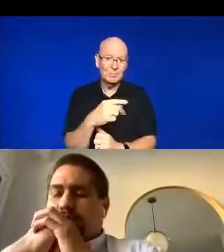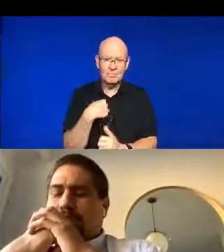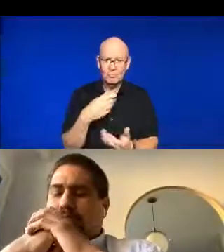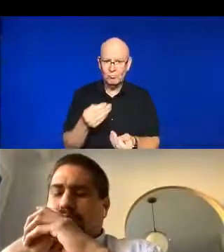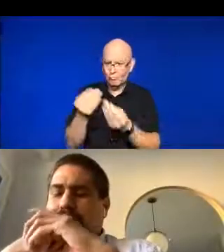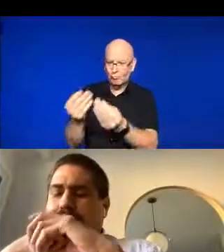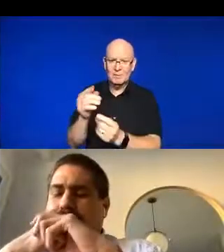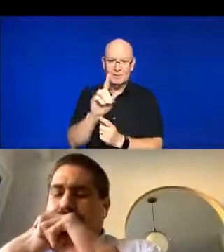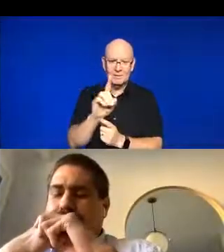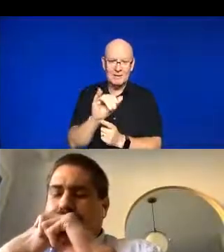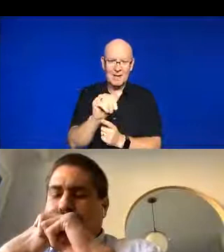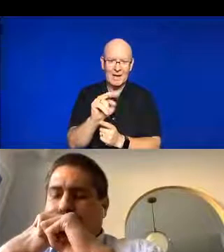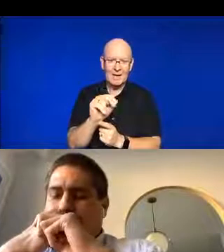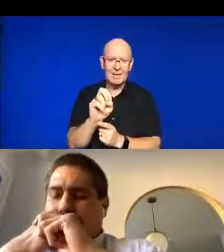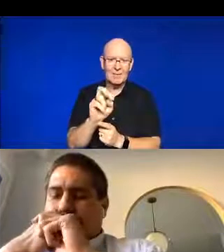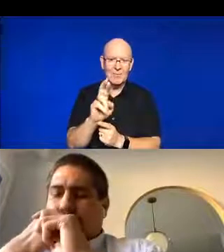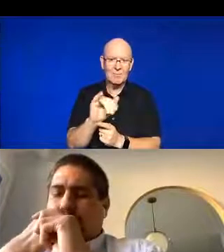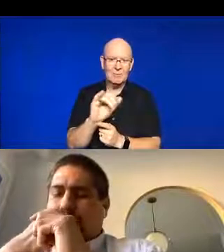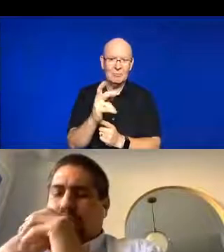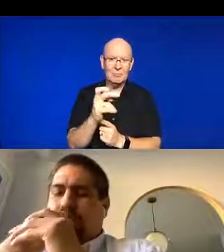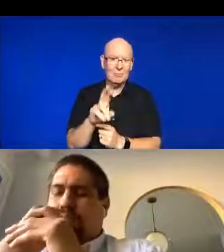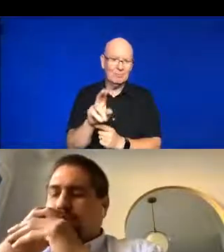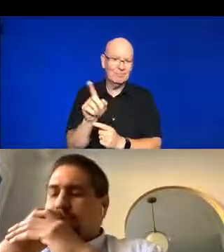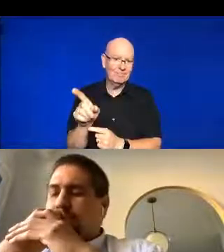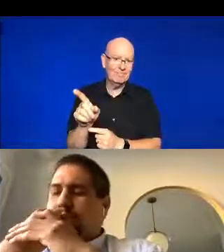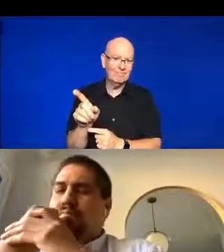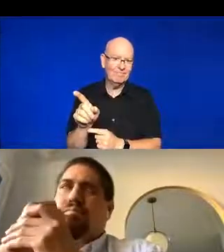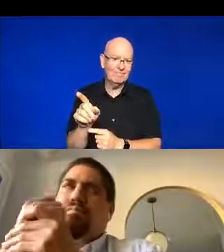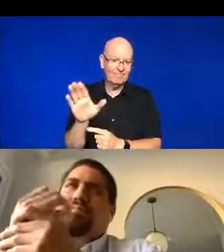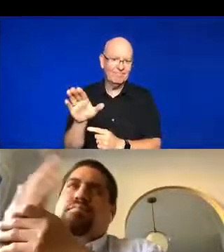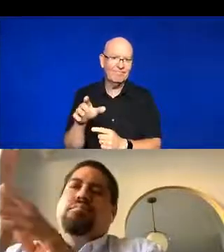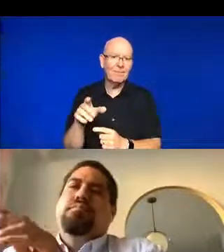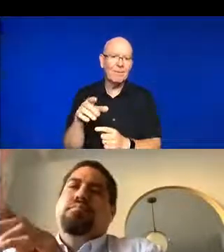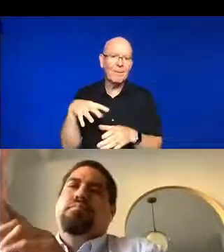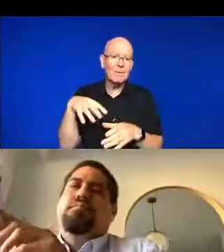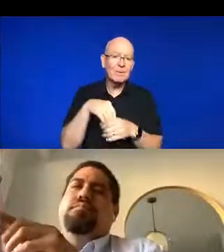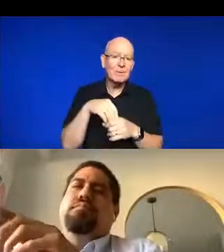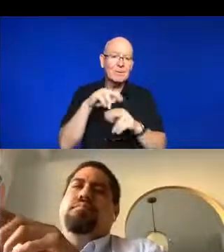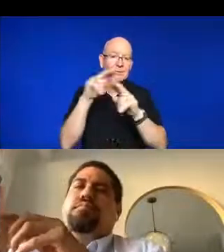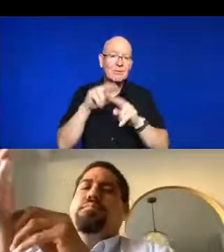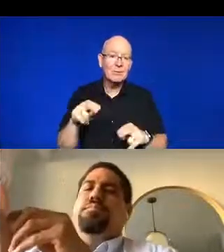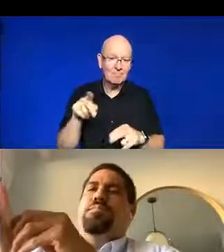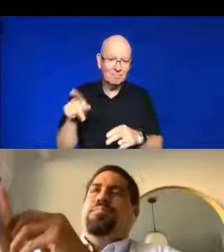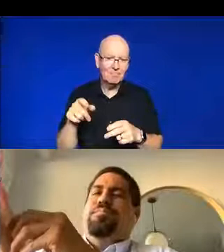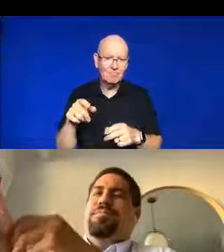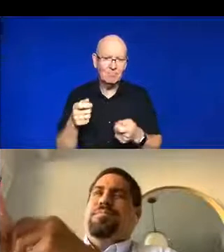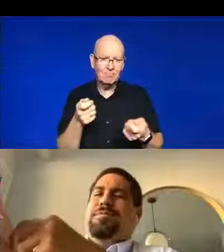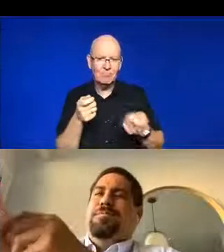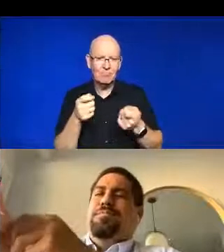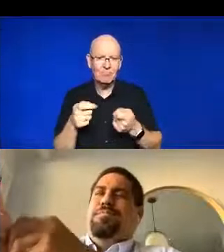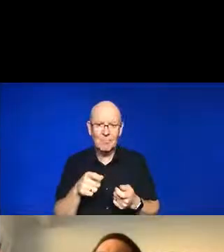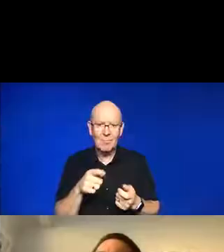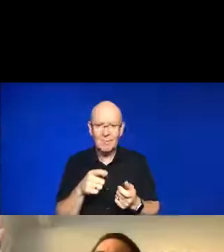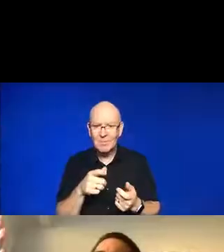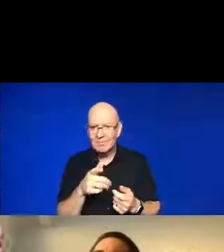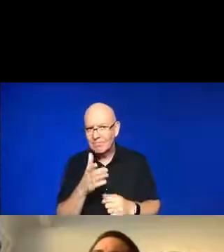I hope that this time we will have better luck with PowerPoint presentations. Thank you, Vladimir,